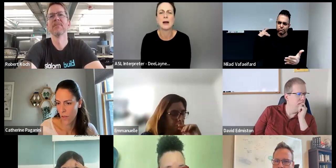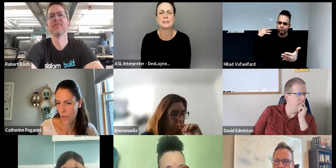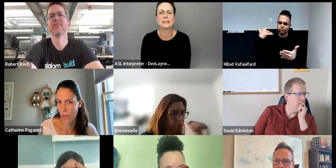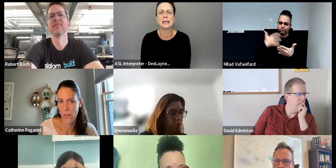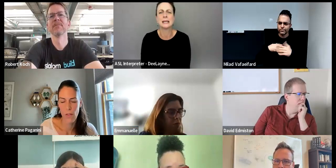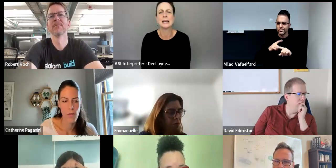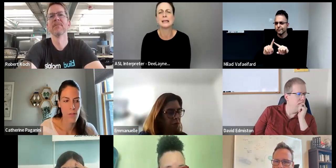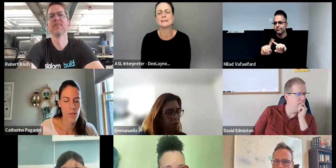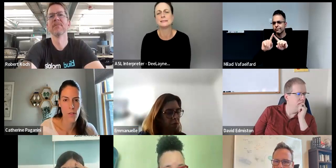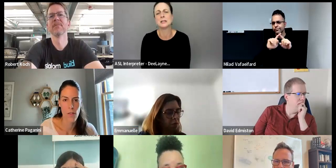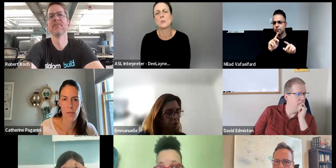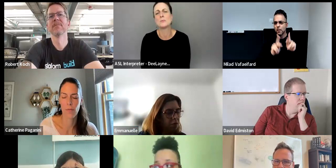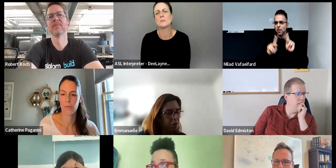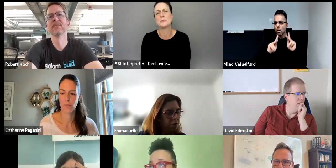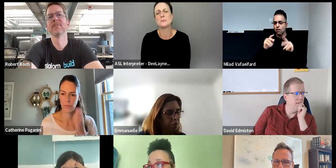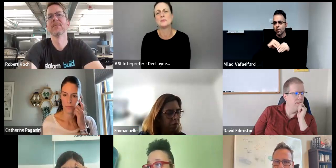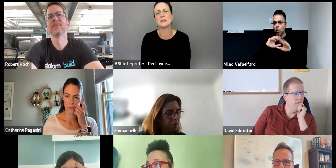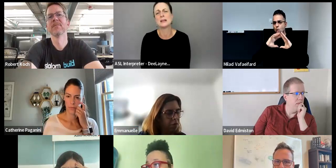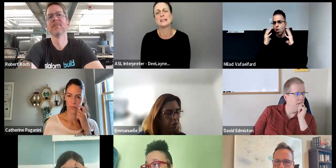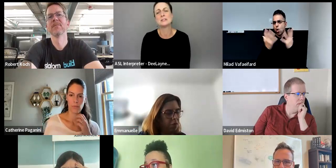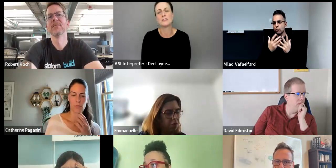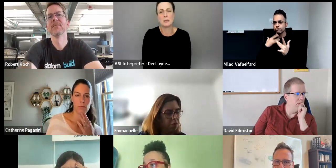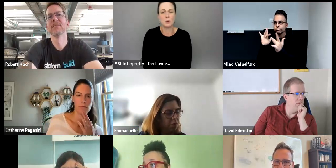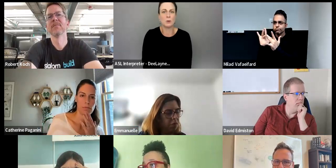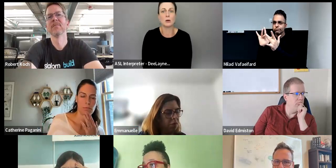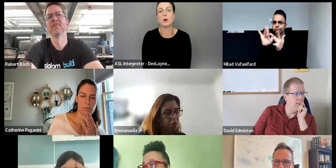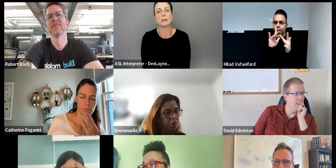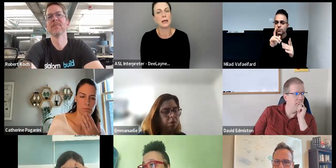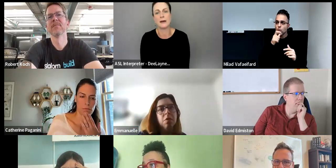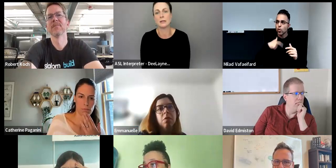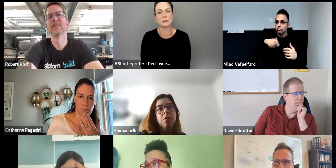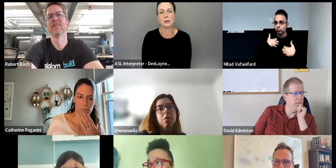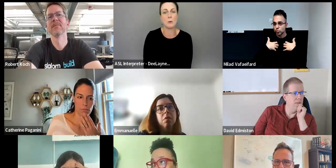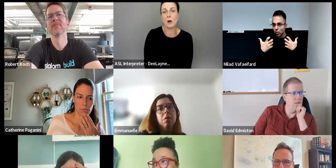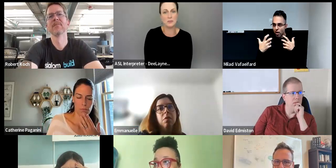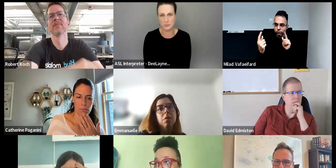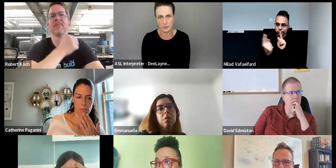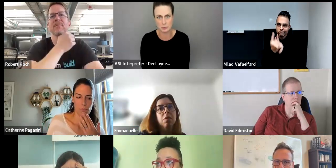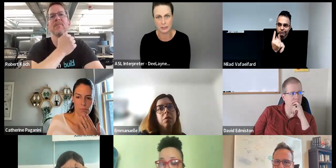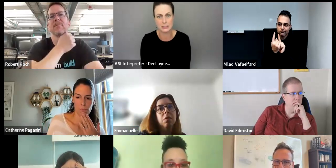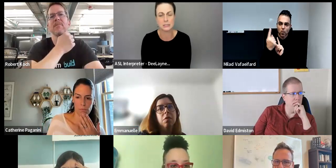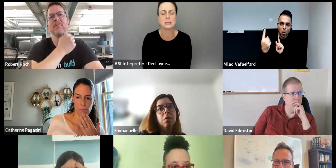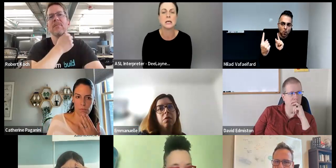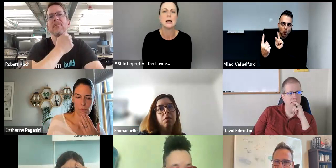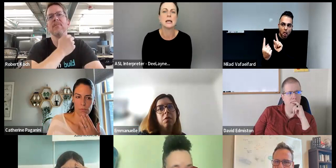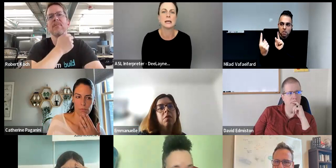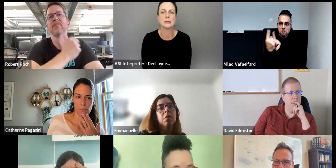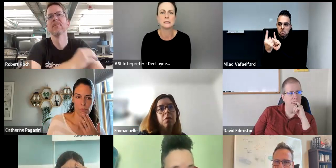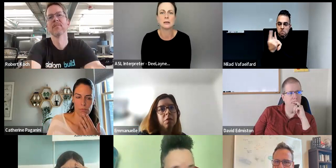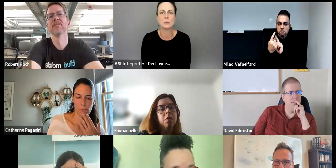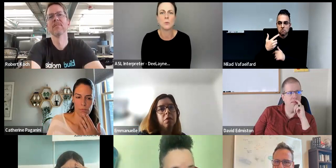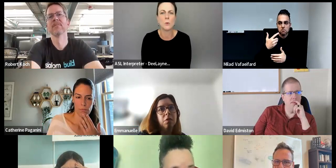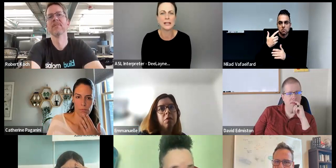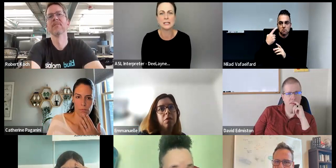so I was thinking, and you know, different people globally having a wealth of different experiences